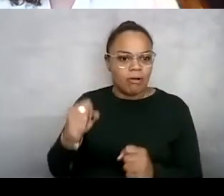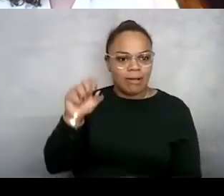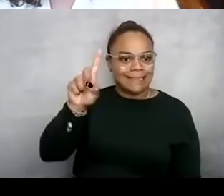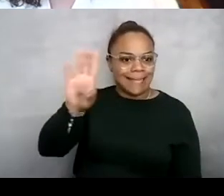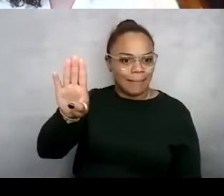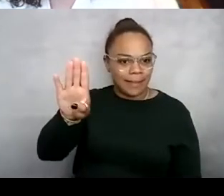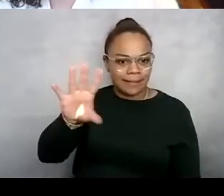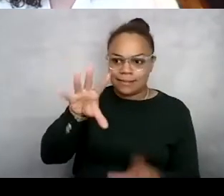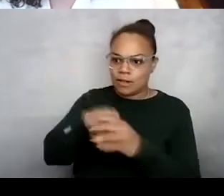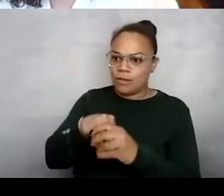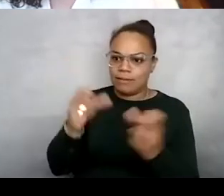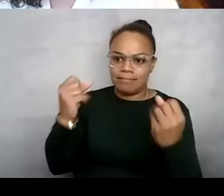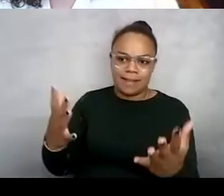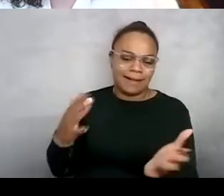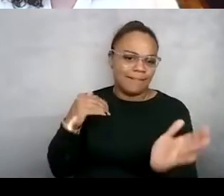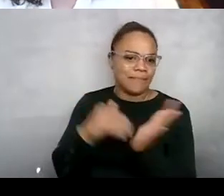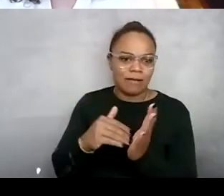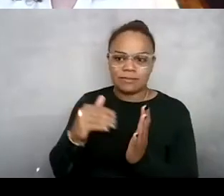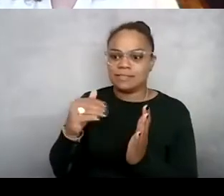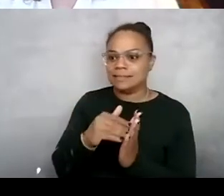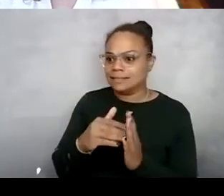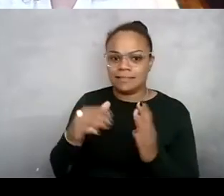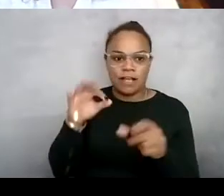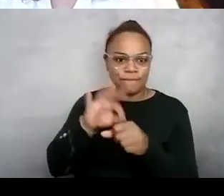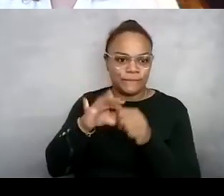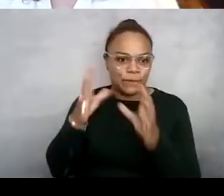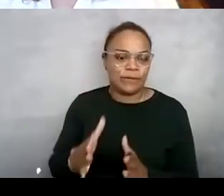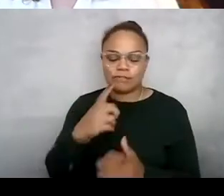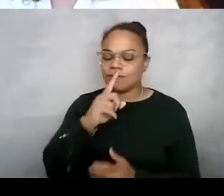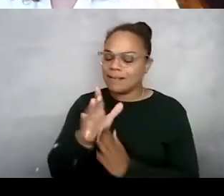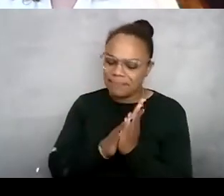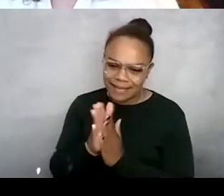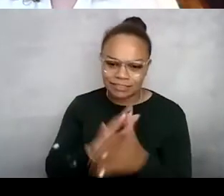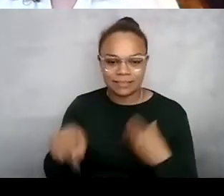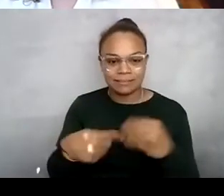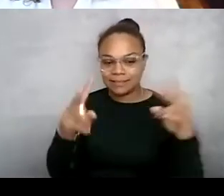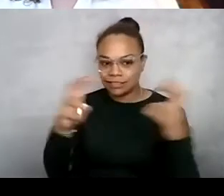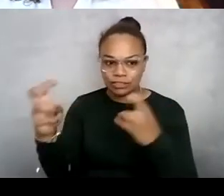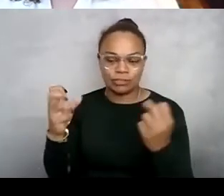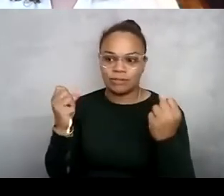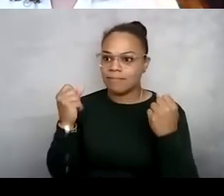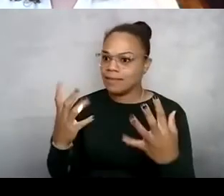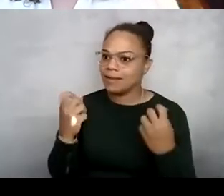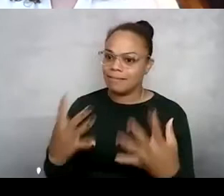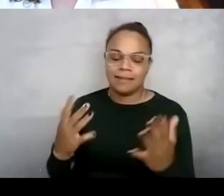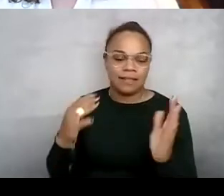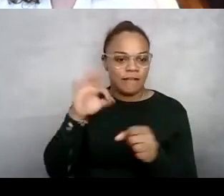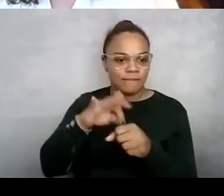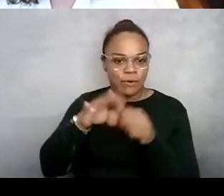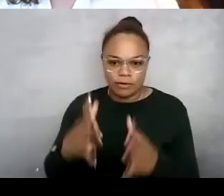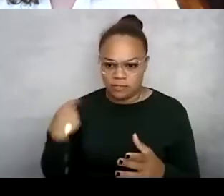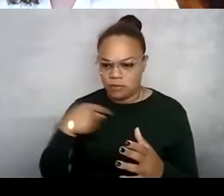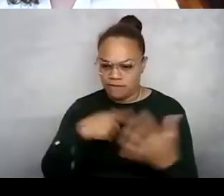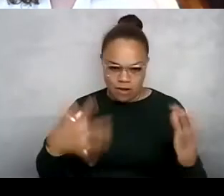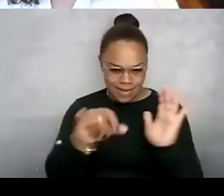of thousands of voters who are passionate about this issue, more than 1 million voters that we've identified state after state. And we